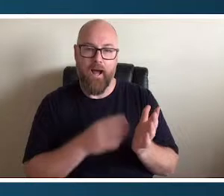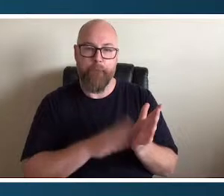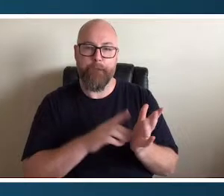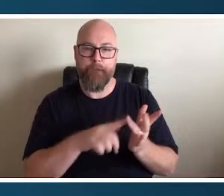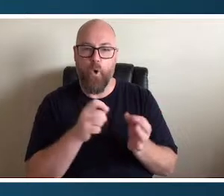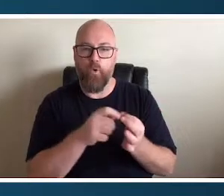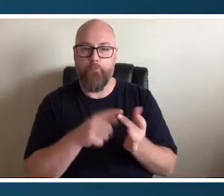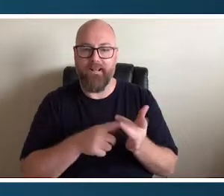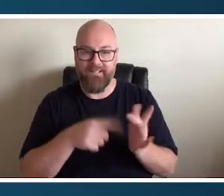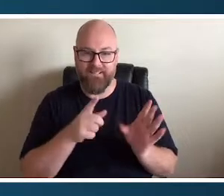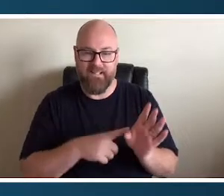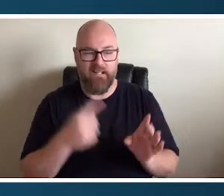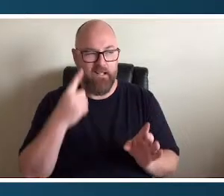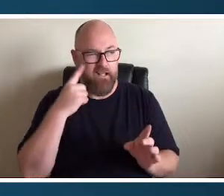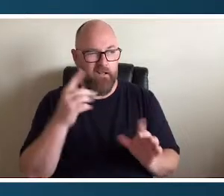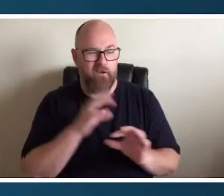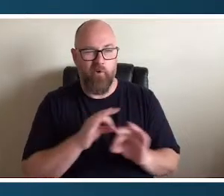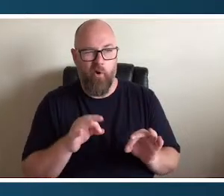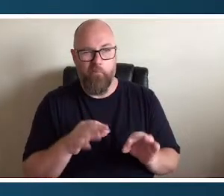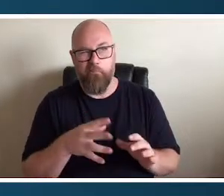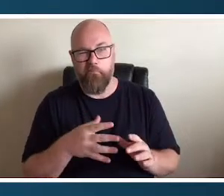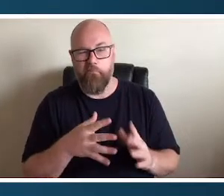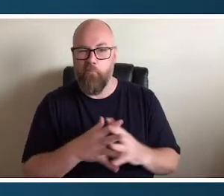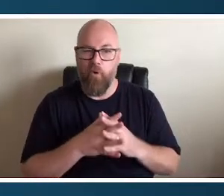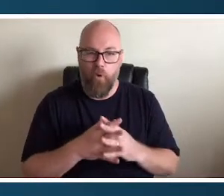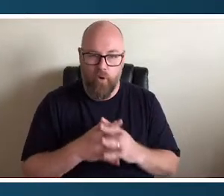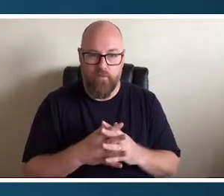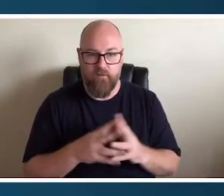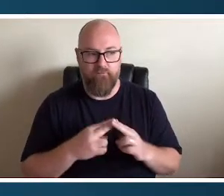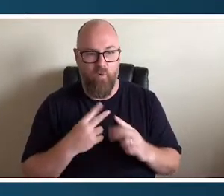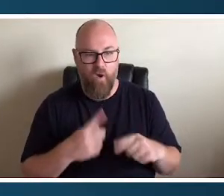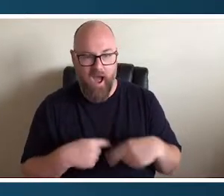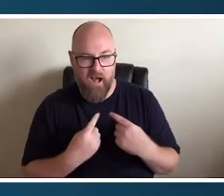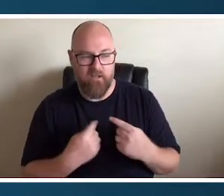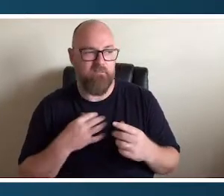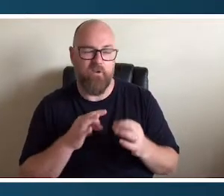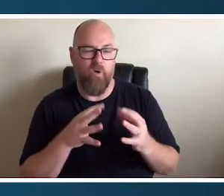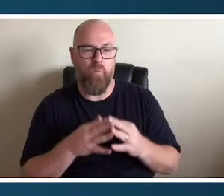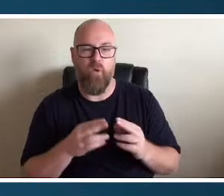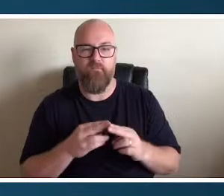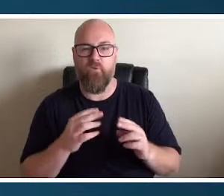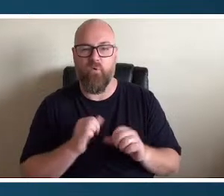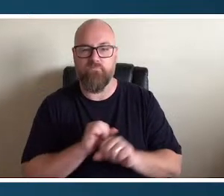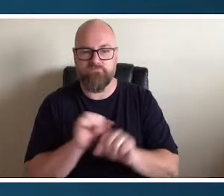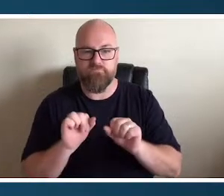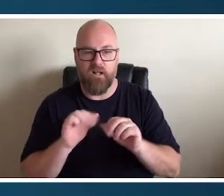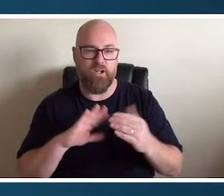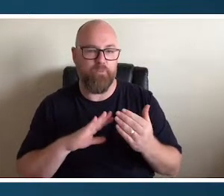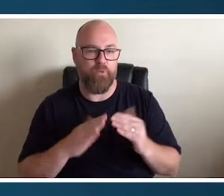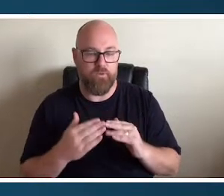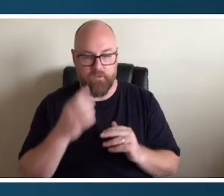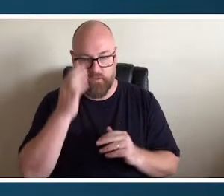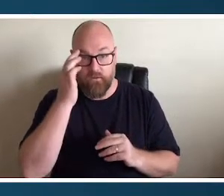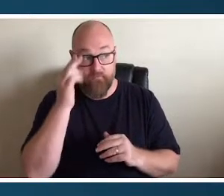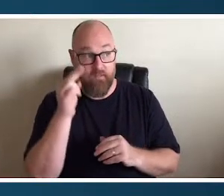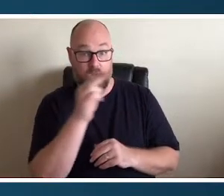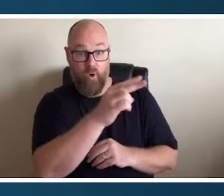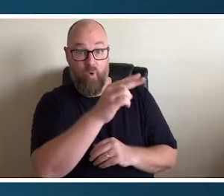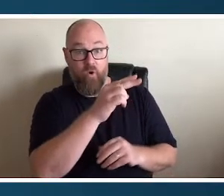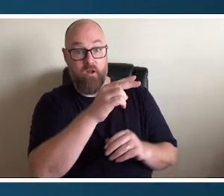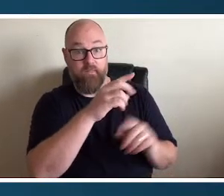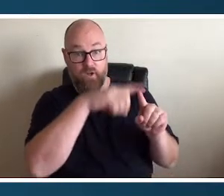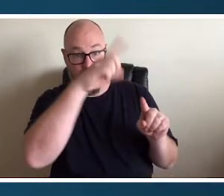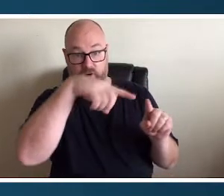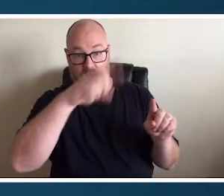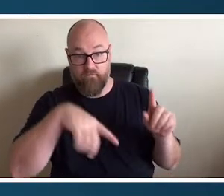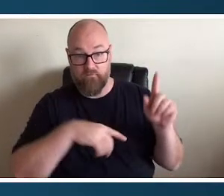themselves, for those who participate, but also to their own community. So if you look at the first graph there on the left-hand side, the